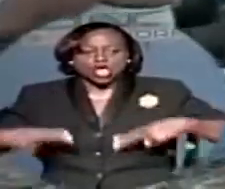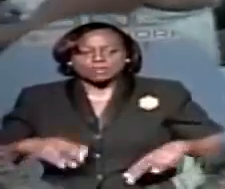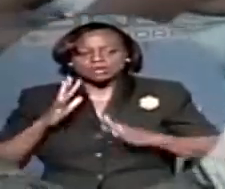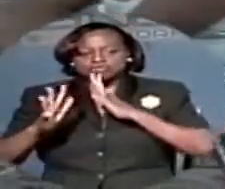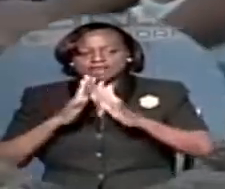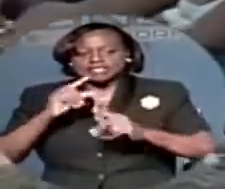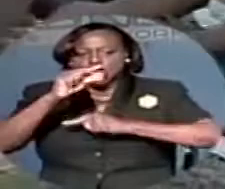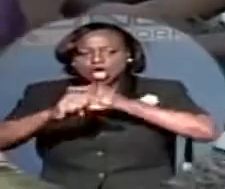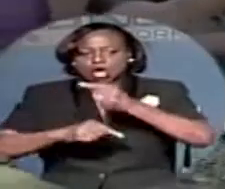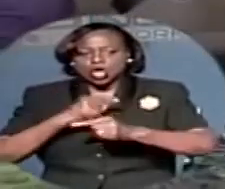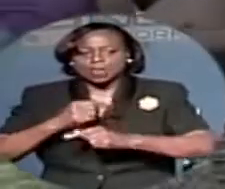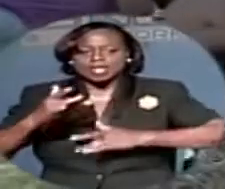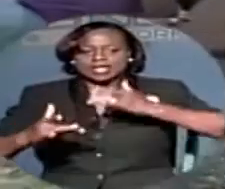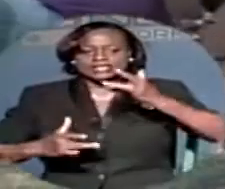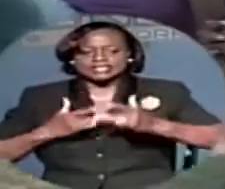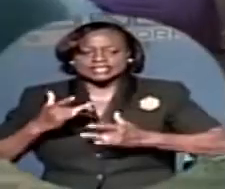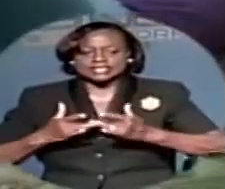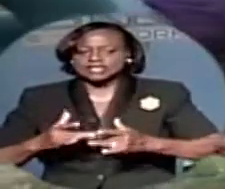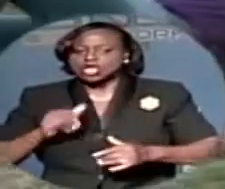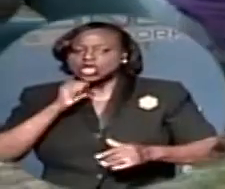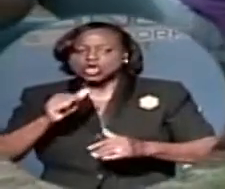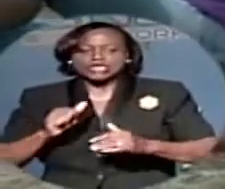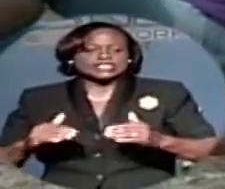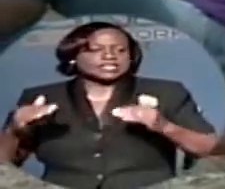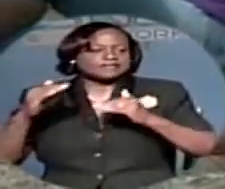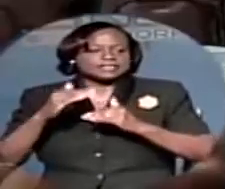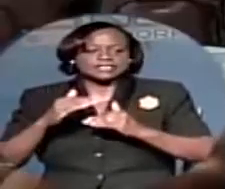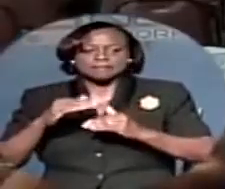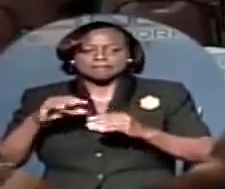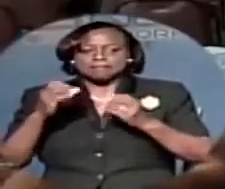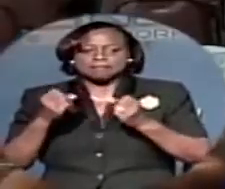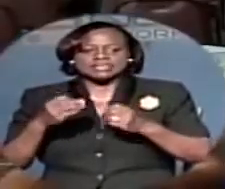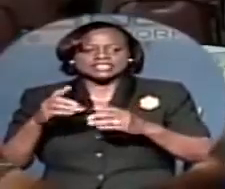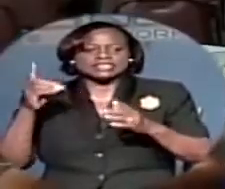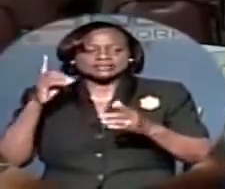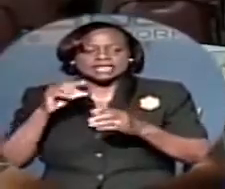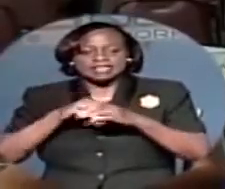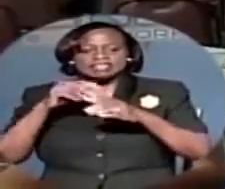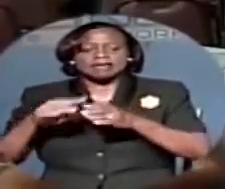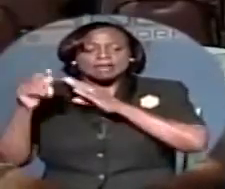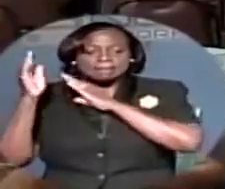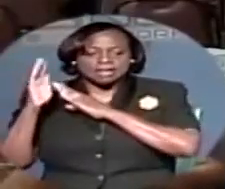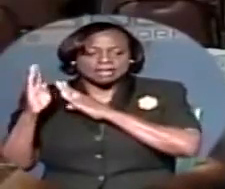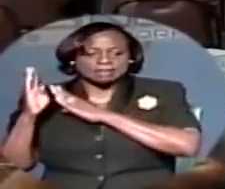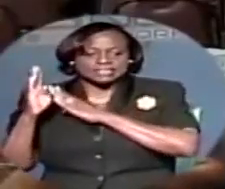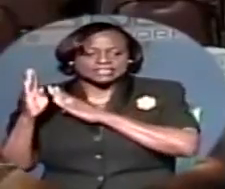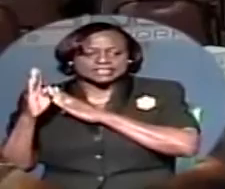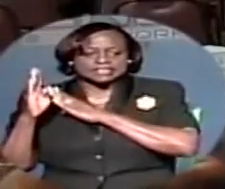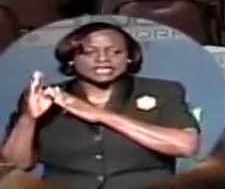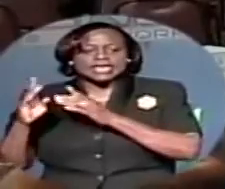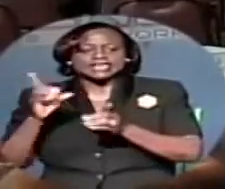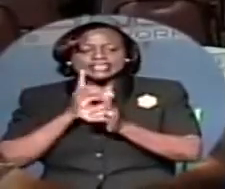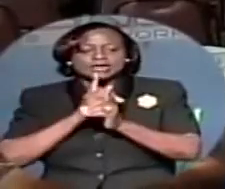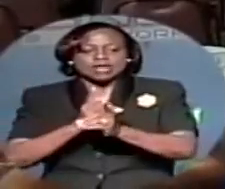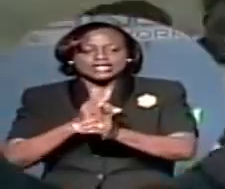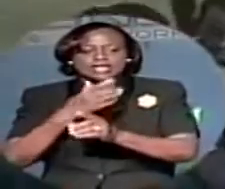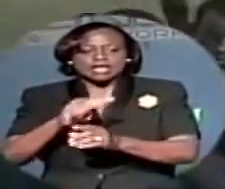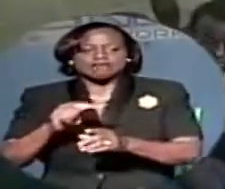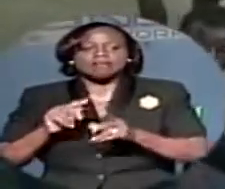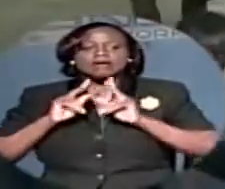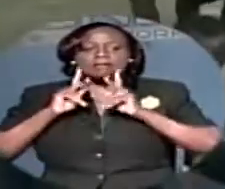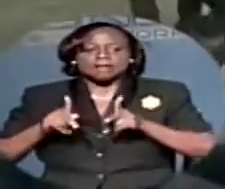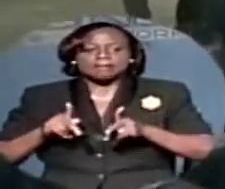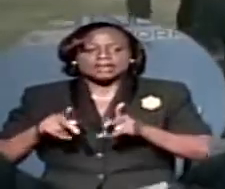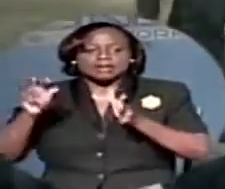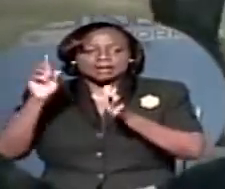concern globally, it has not surfaced to any significant degree in the Bahamas. The Director of Public Prosecution says generally victims